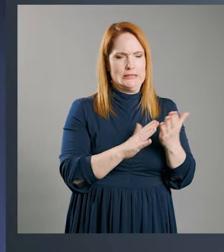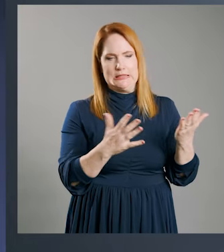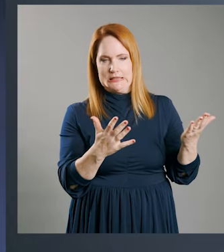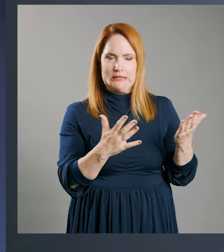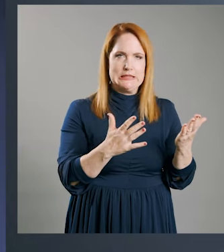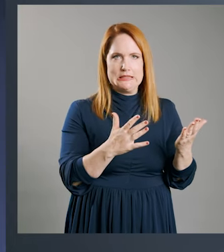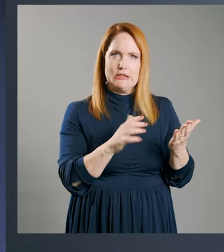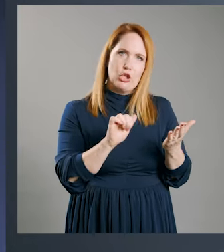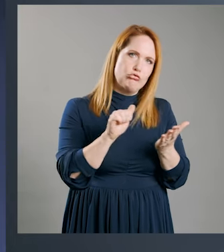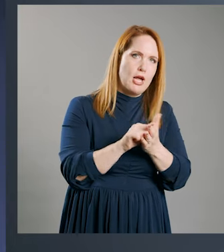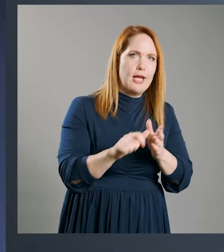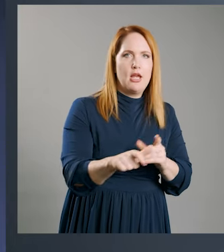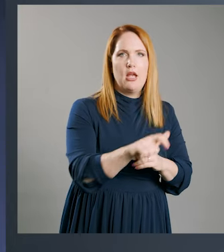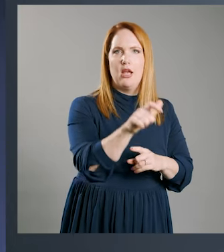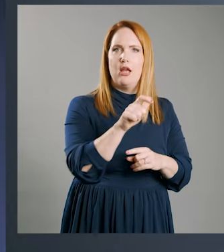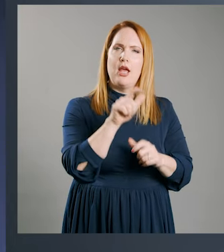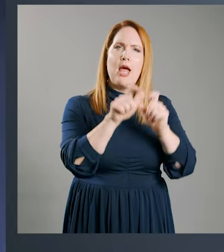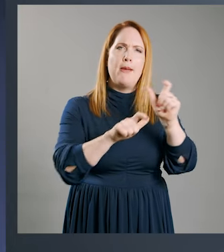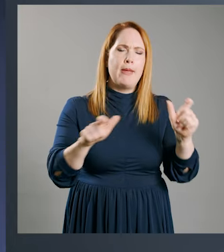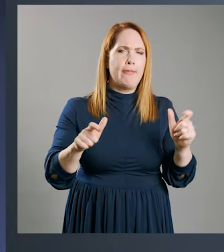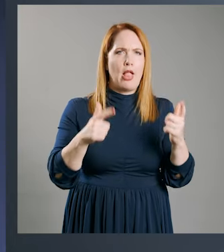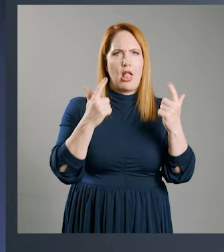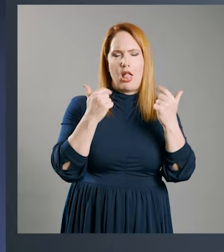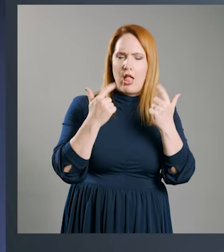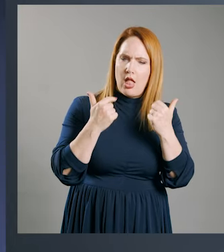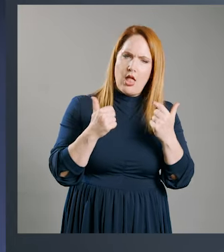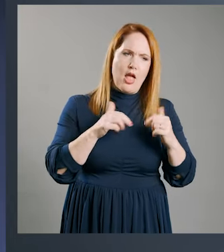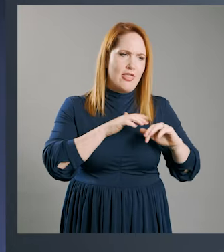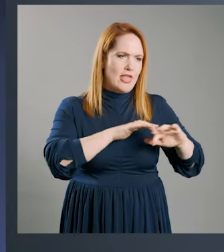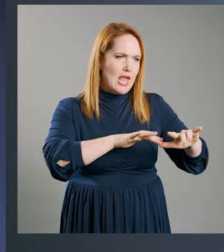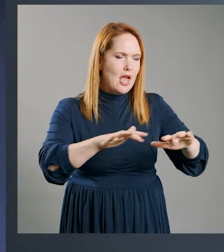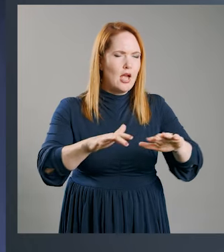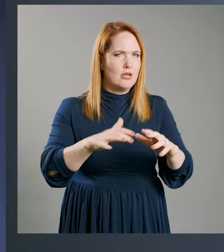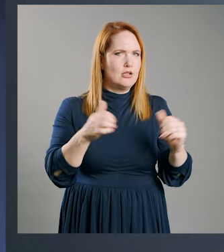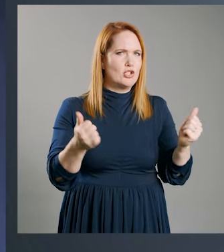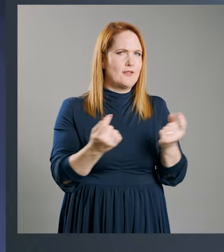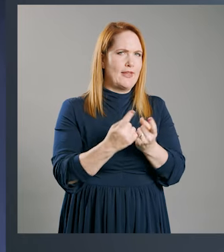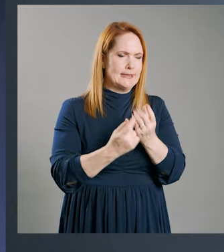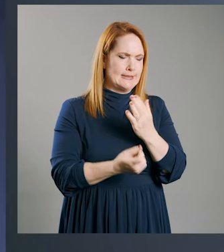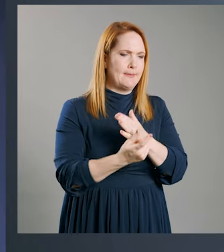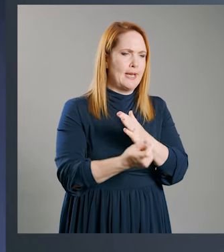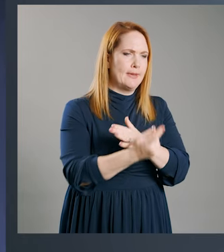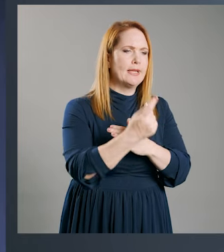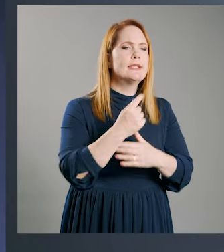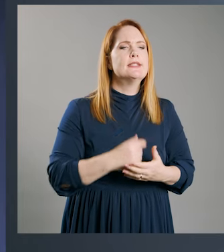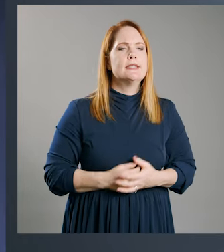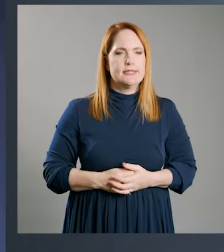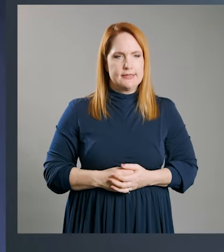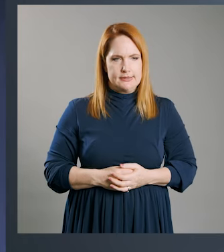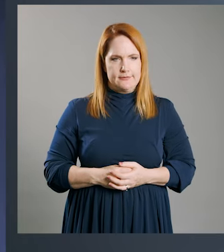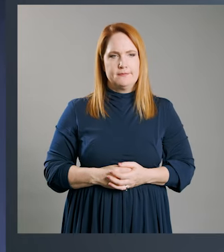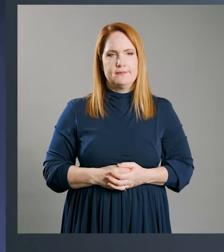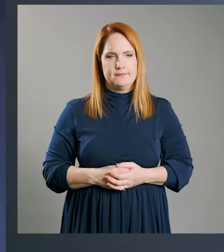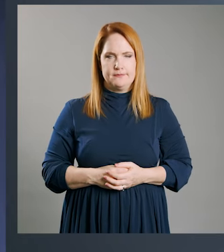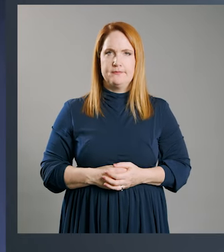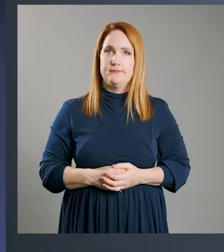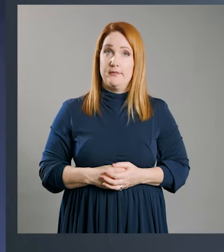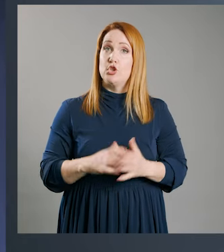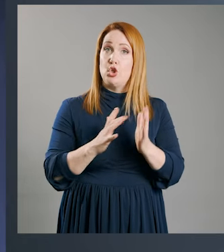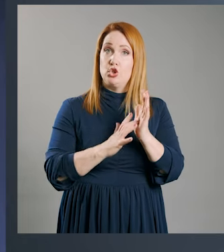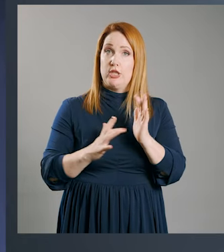this disappointment. There would have been professional wailers there. Everything was going on. And